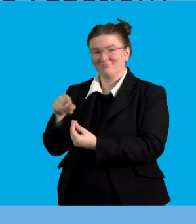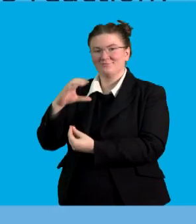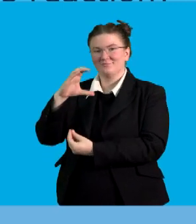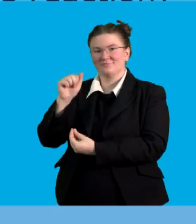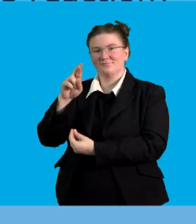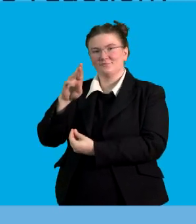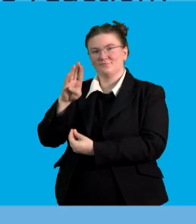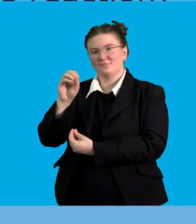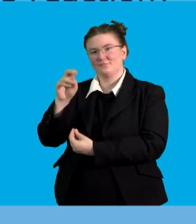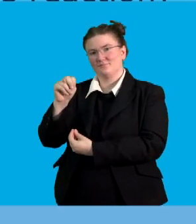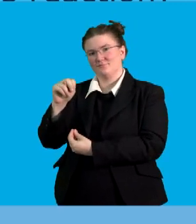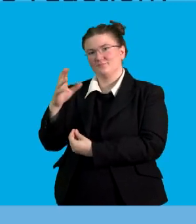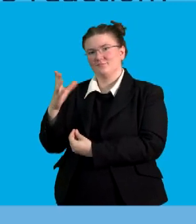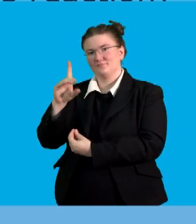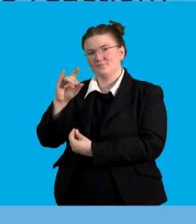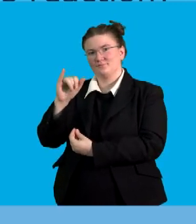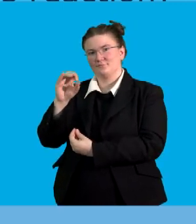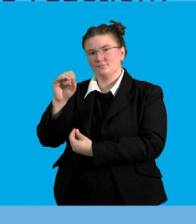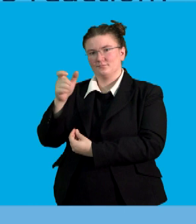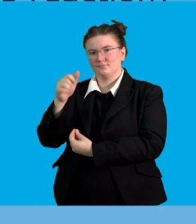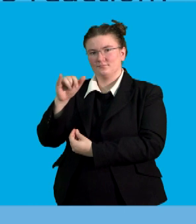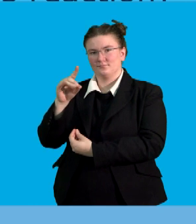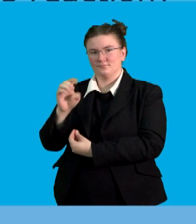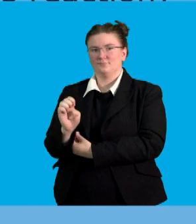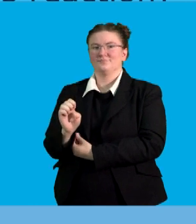the carbon dioxide.